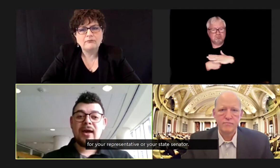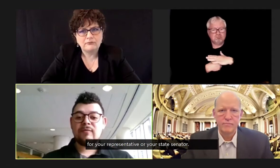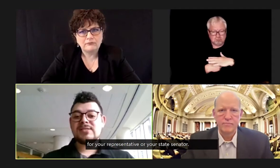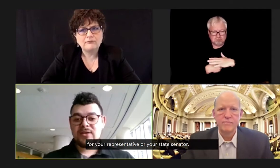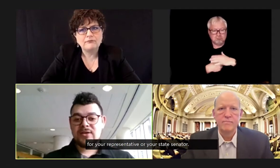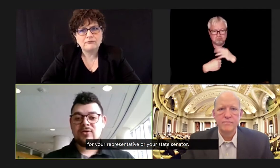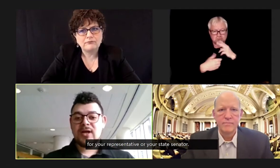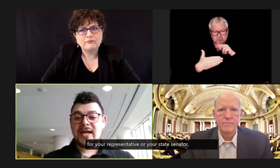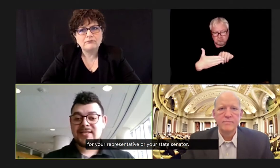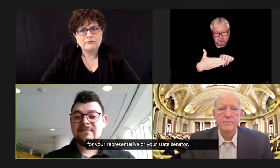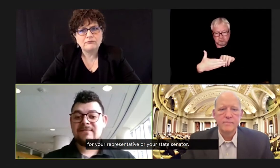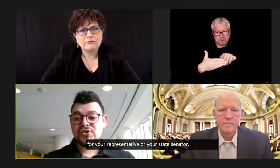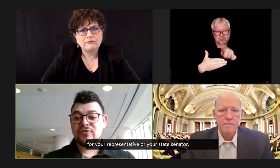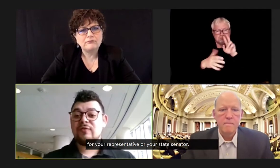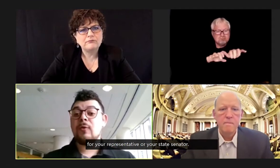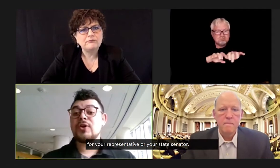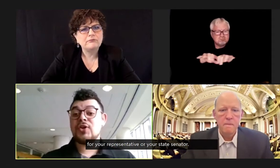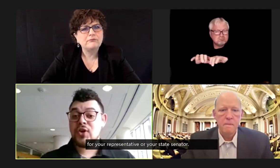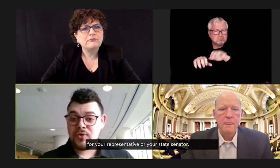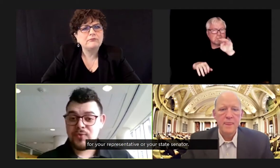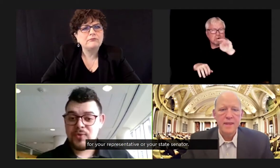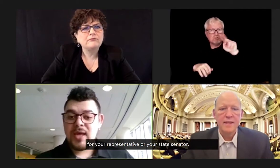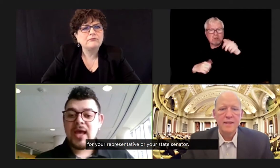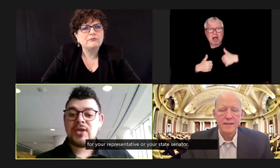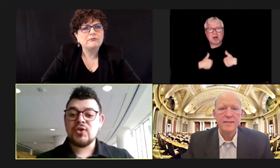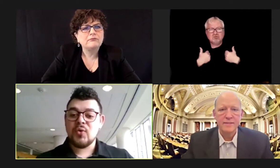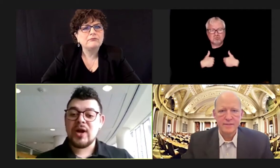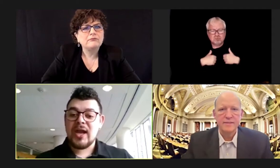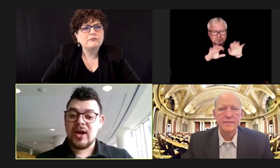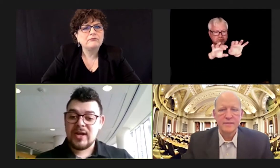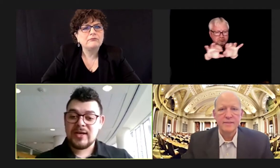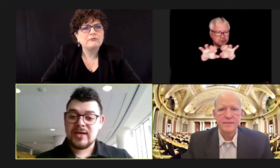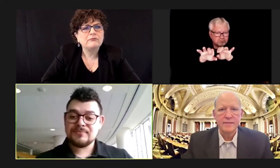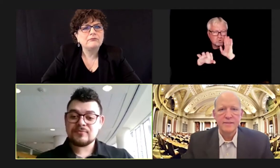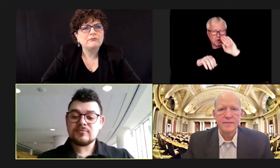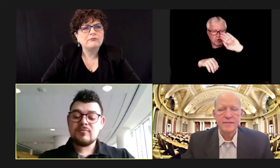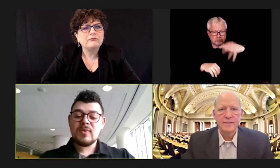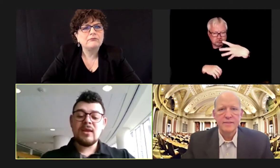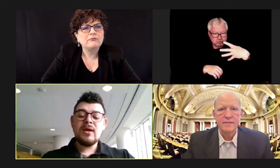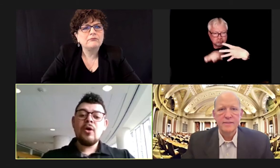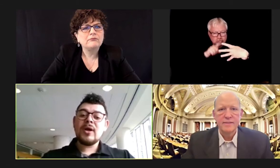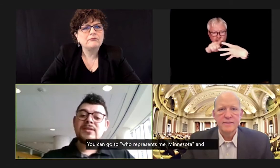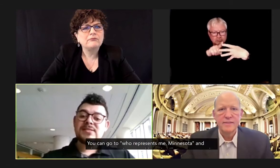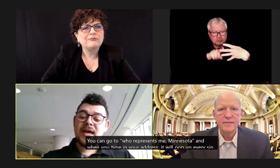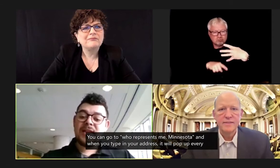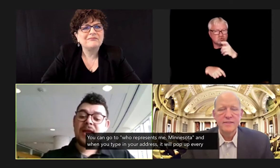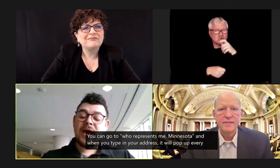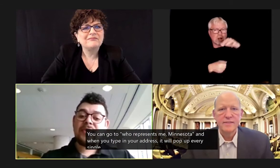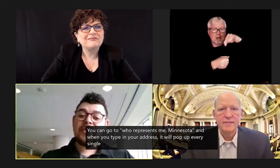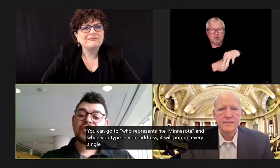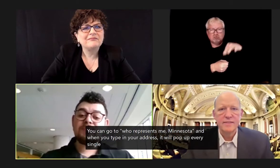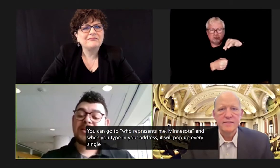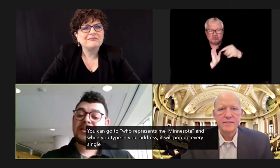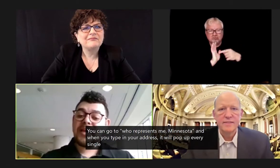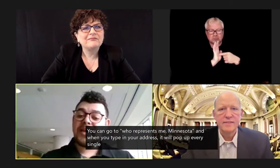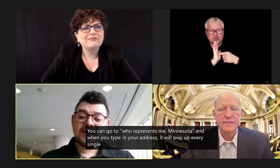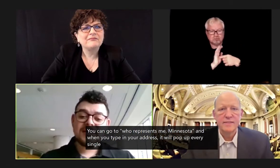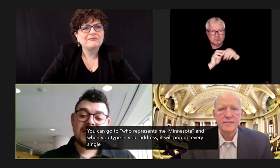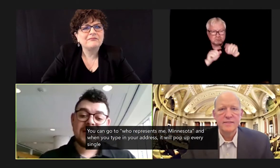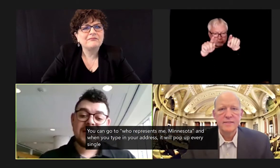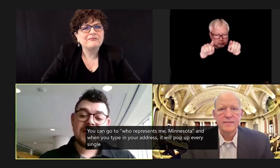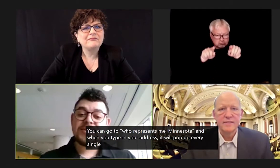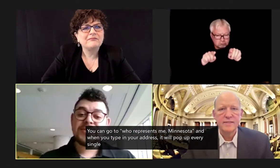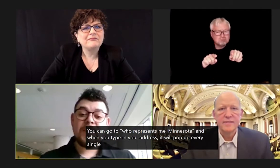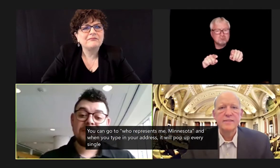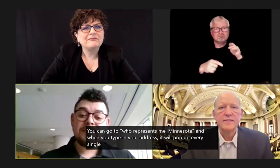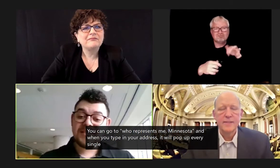every single elected official for you in your area. Once then, there should be links that